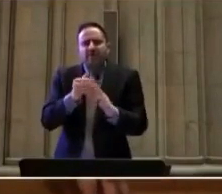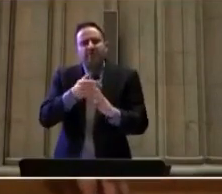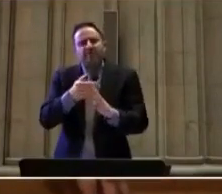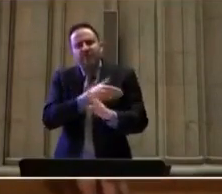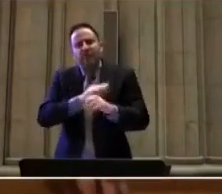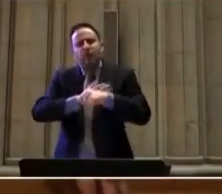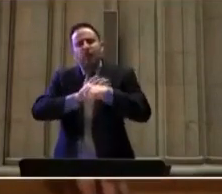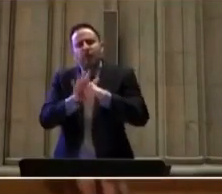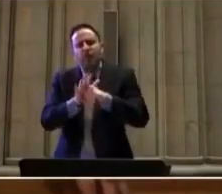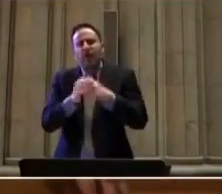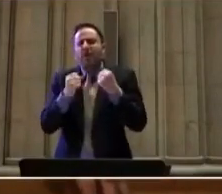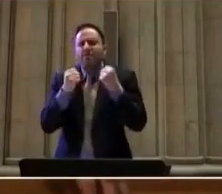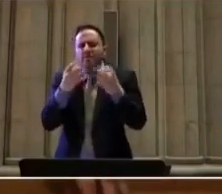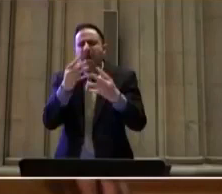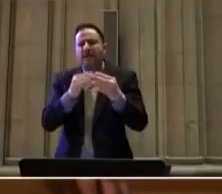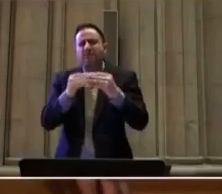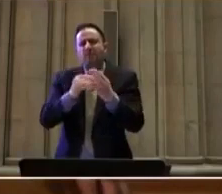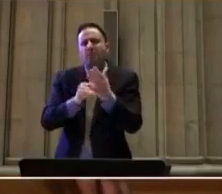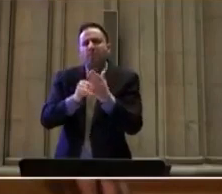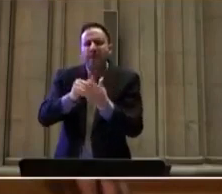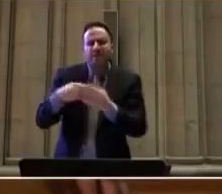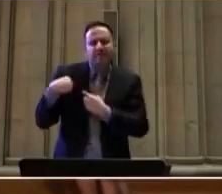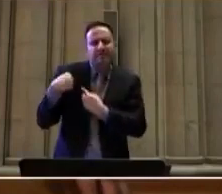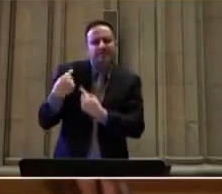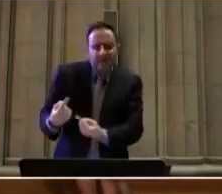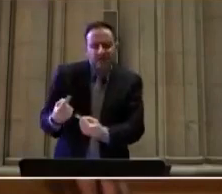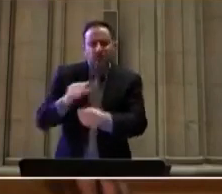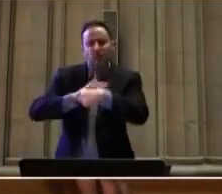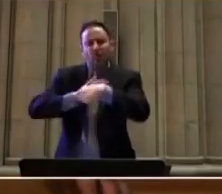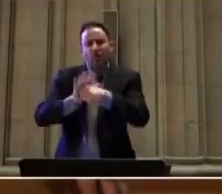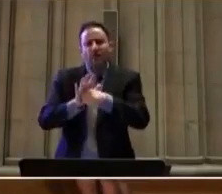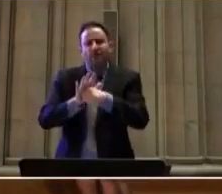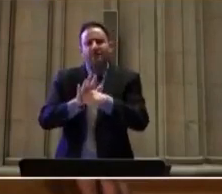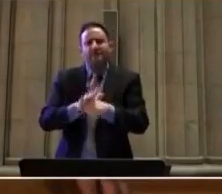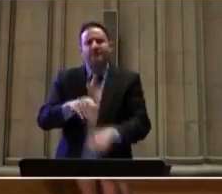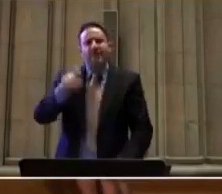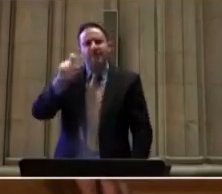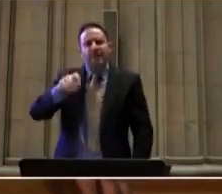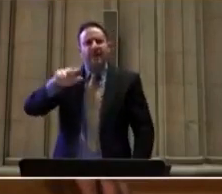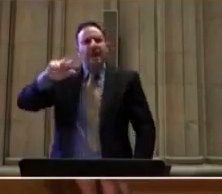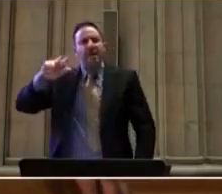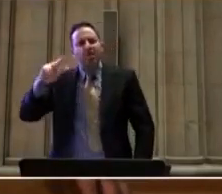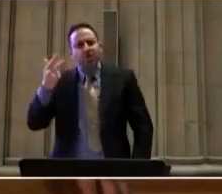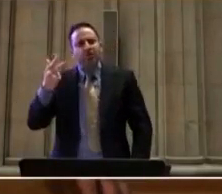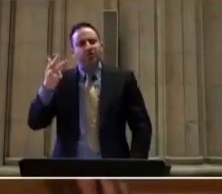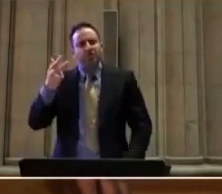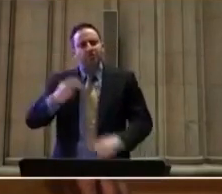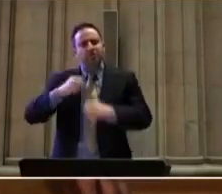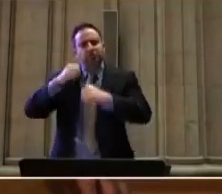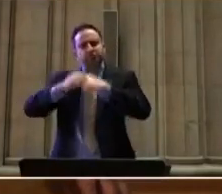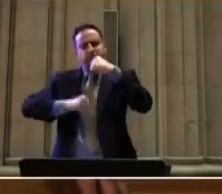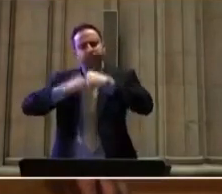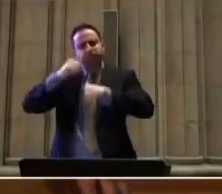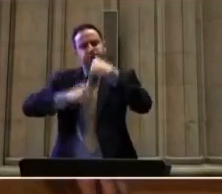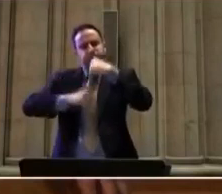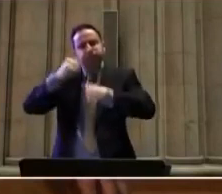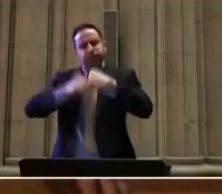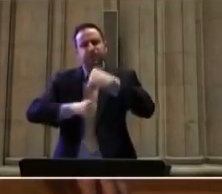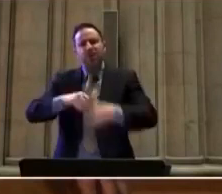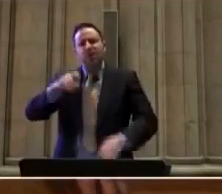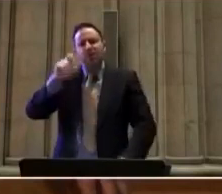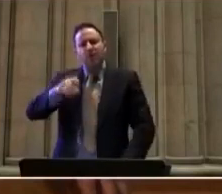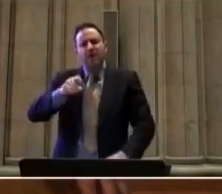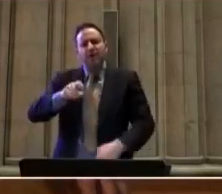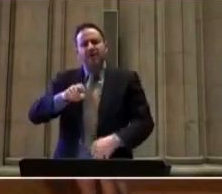COVID and many more millions since. We must have a third reconstruction. We must address the